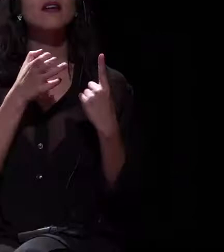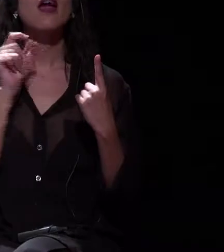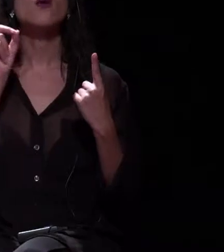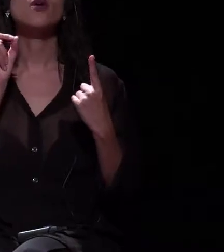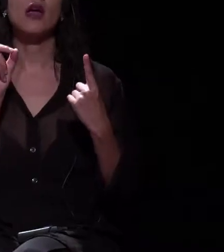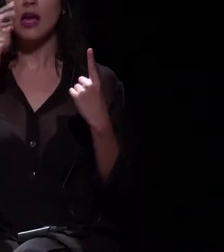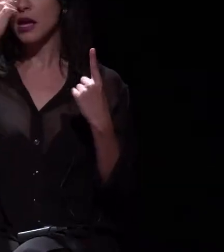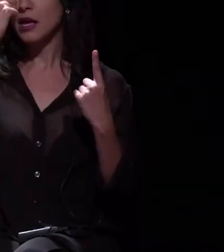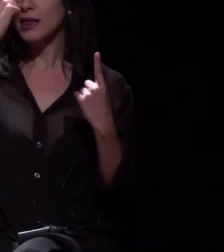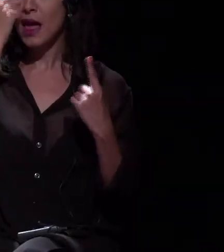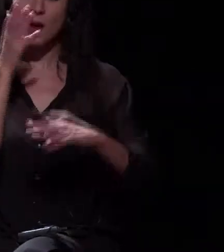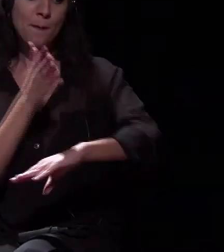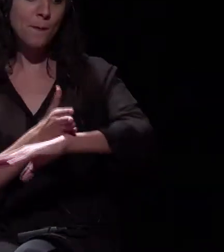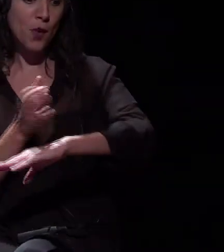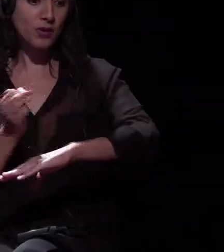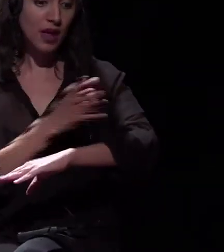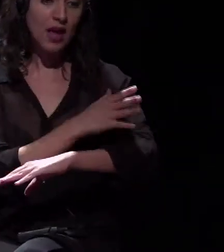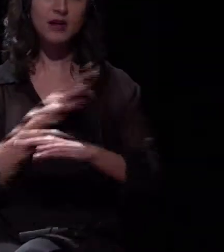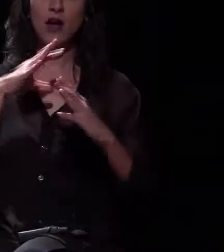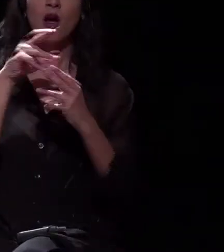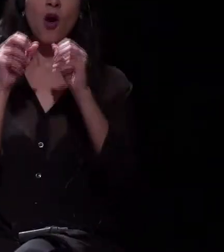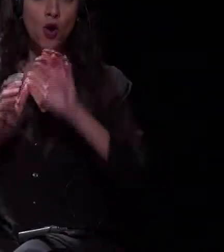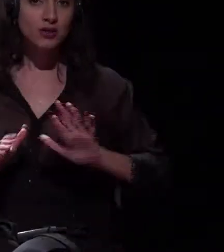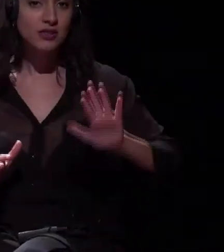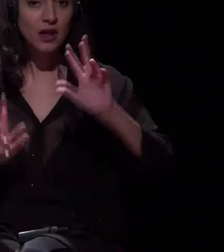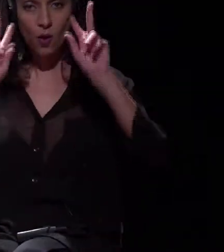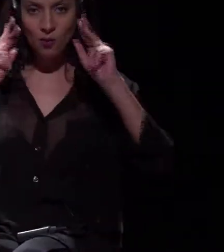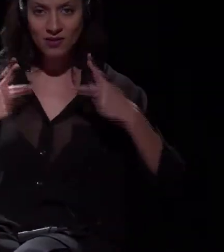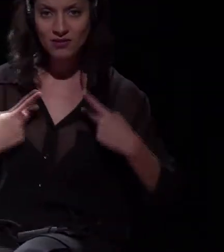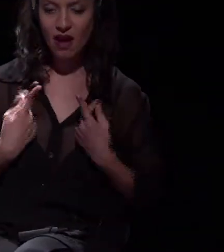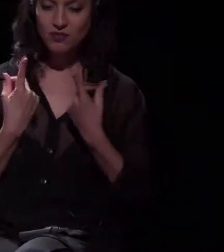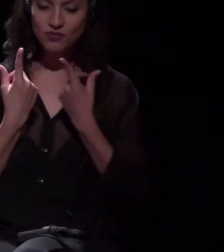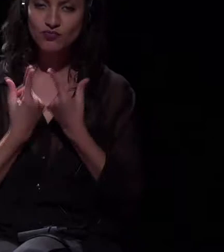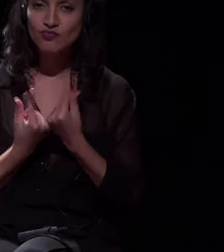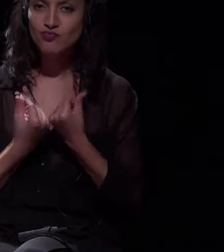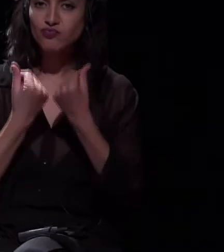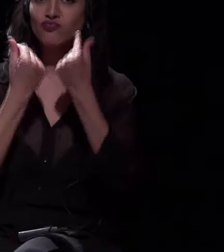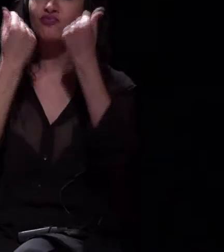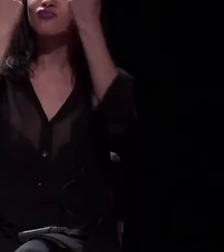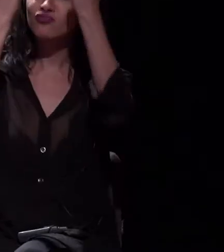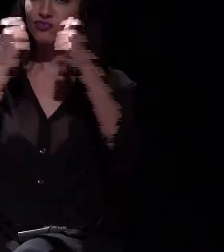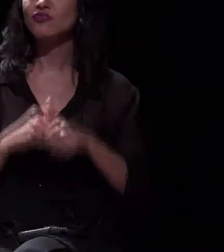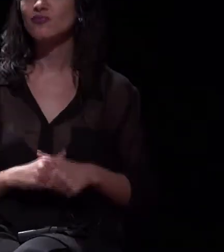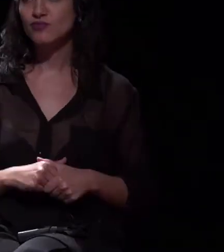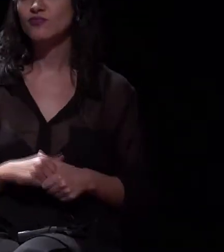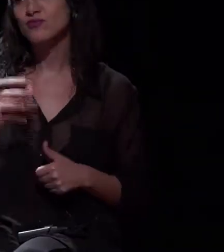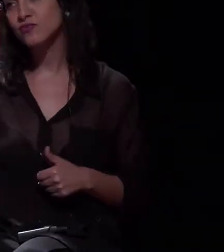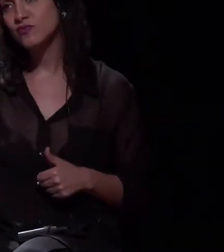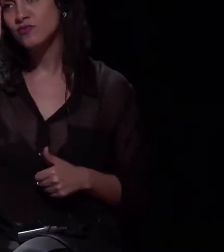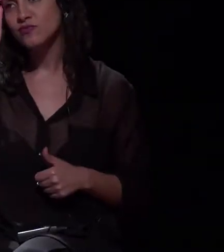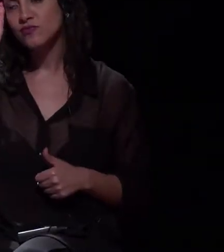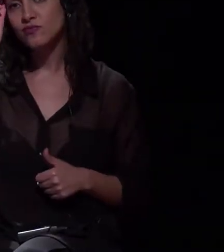of humanity and promises of economic growth and financial prosperity. In the cultural field, there appeared to be